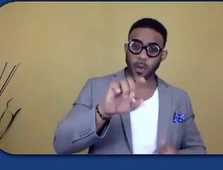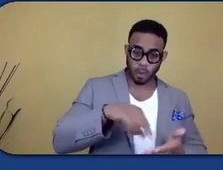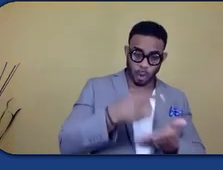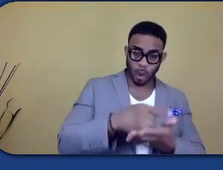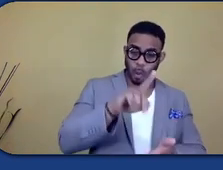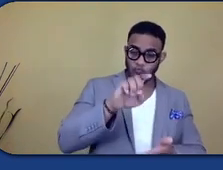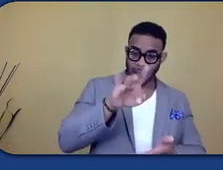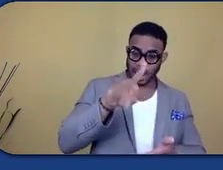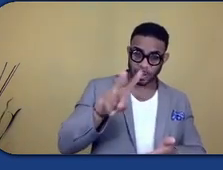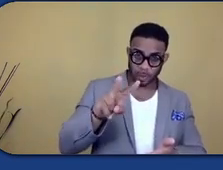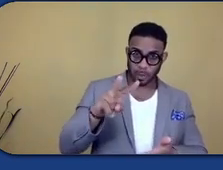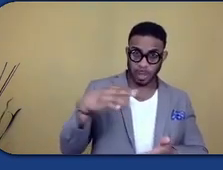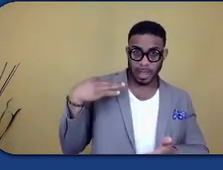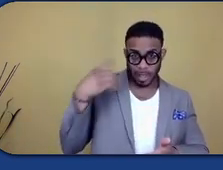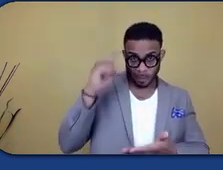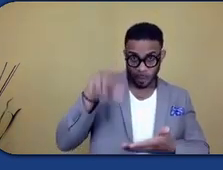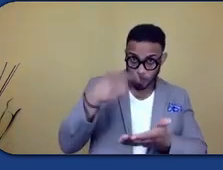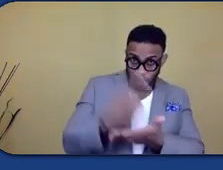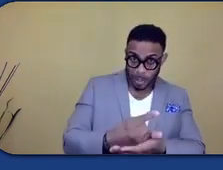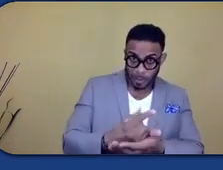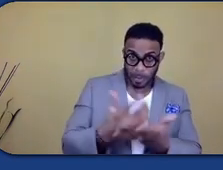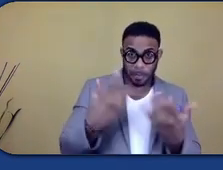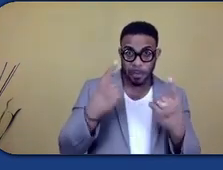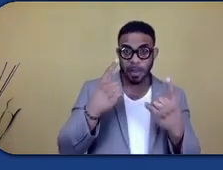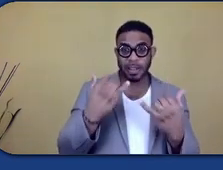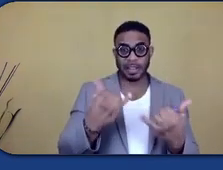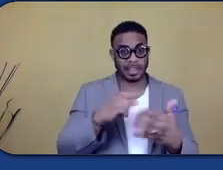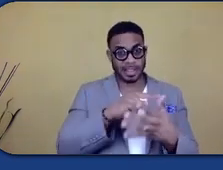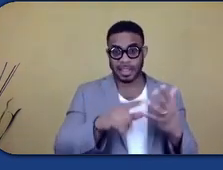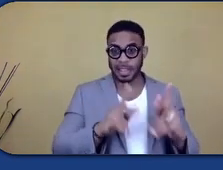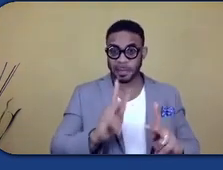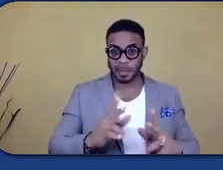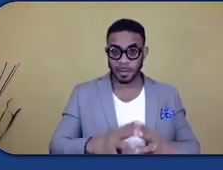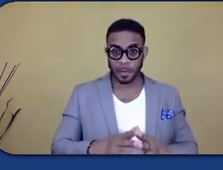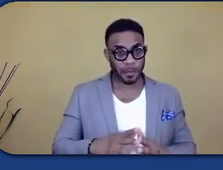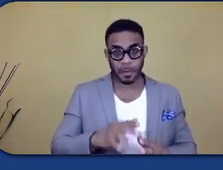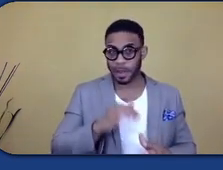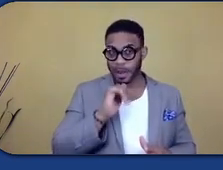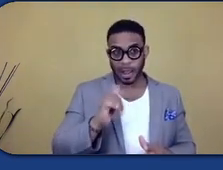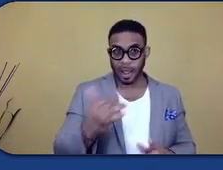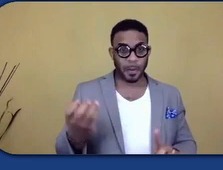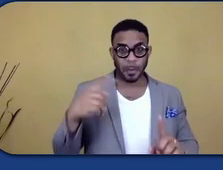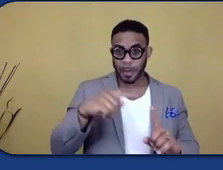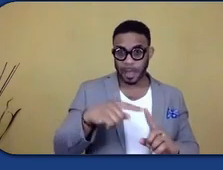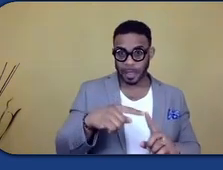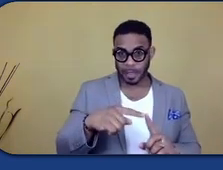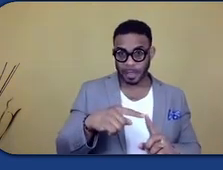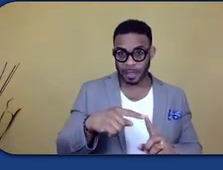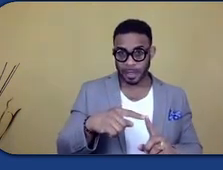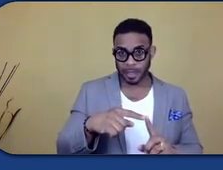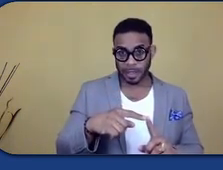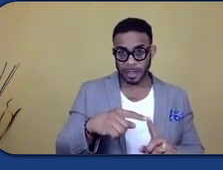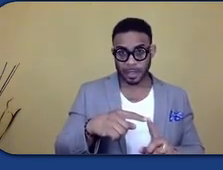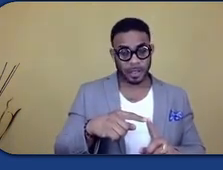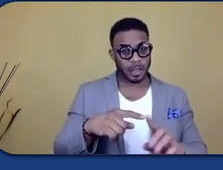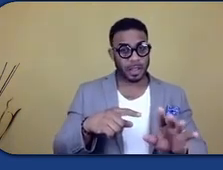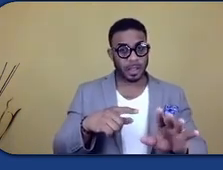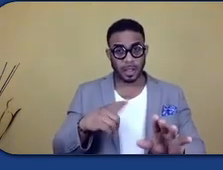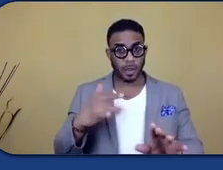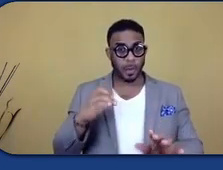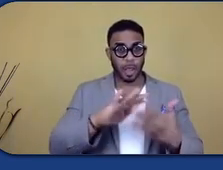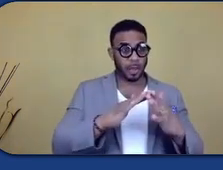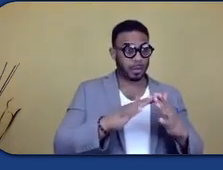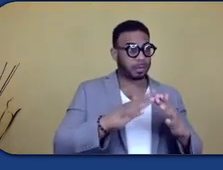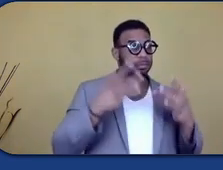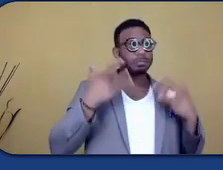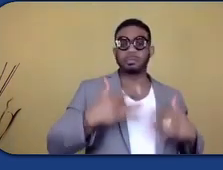graduate 182 candidates. And these people will not go back to their